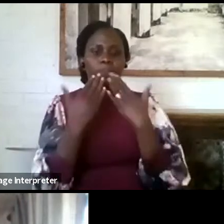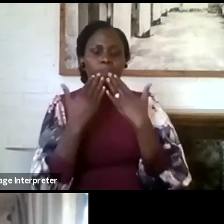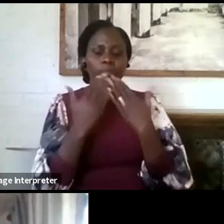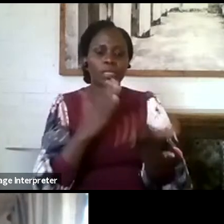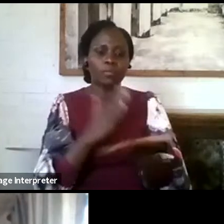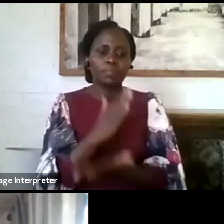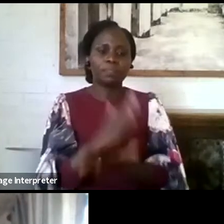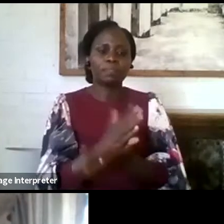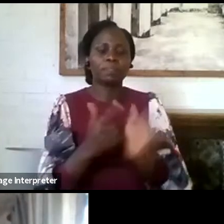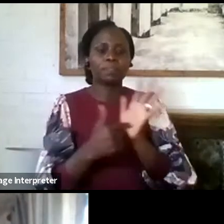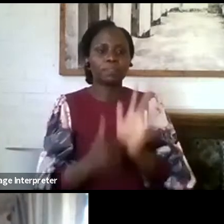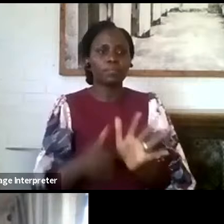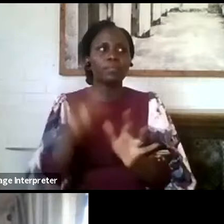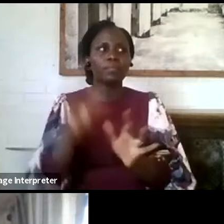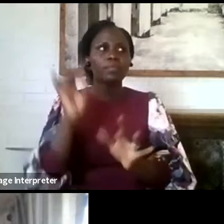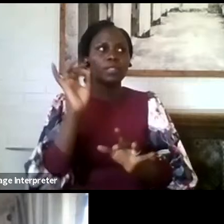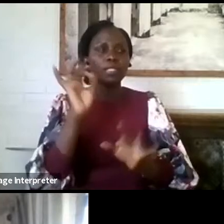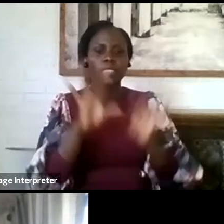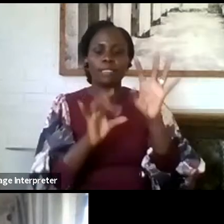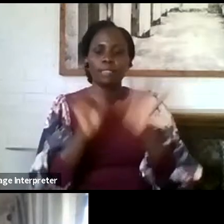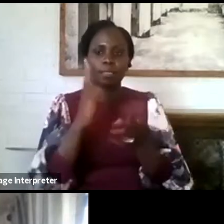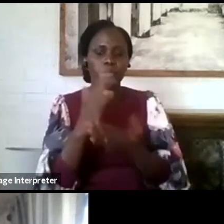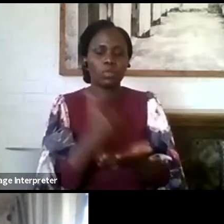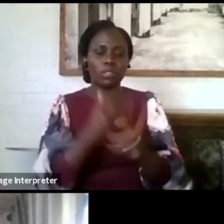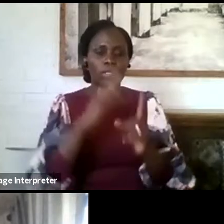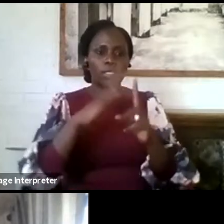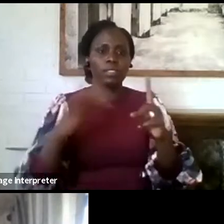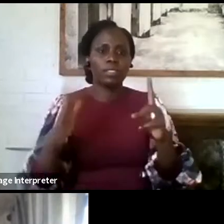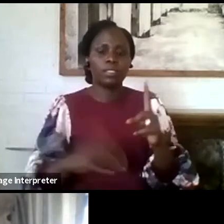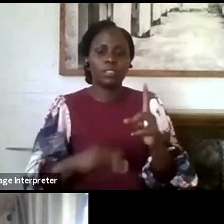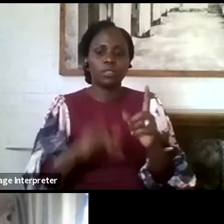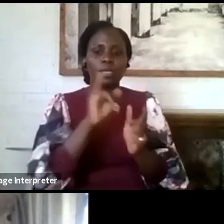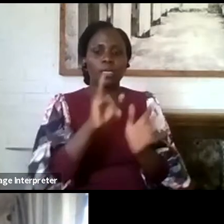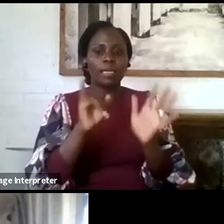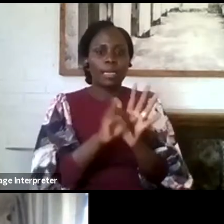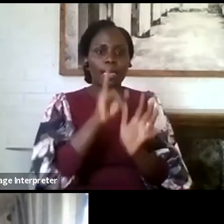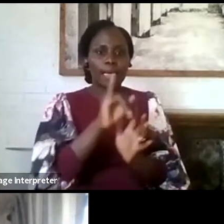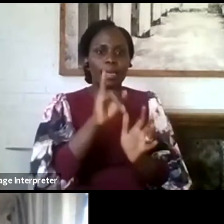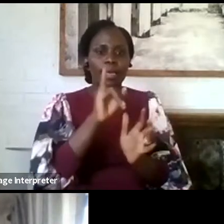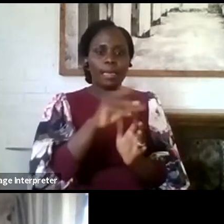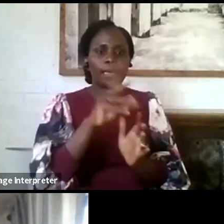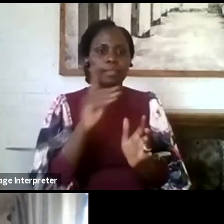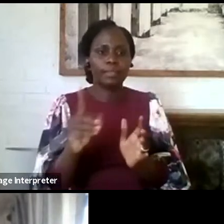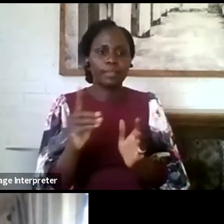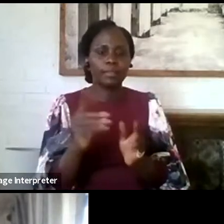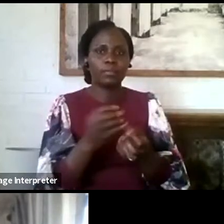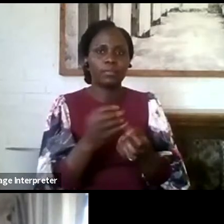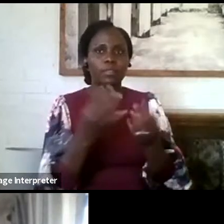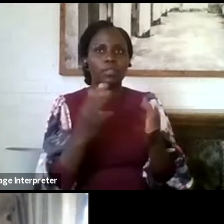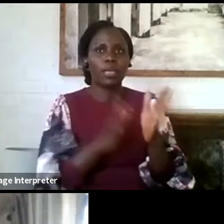cases where digital IDs have been used to, as I said, either restrict access to services.